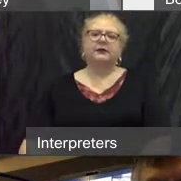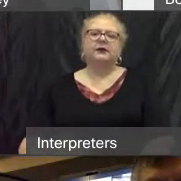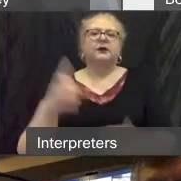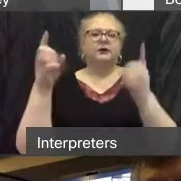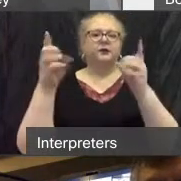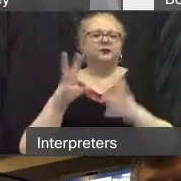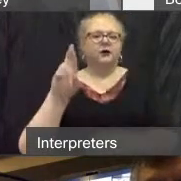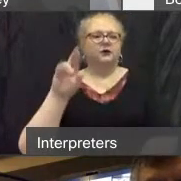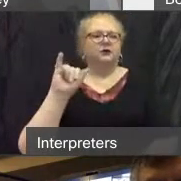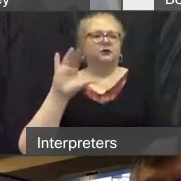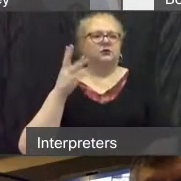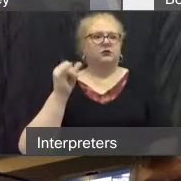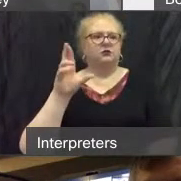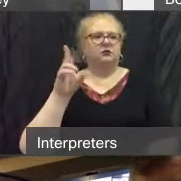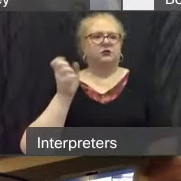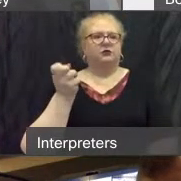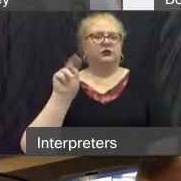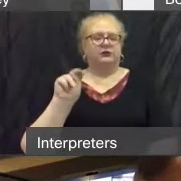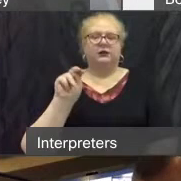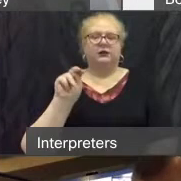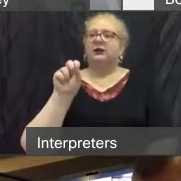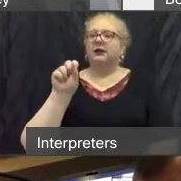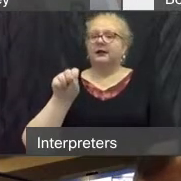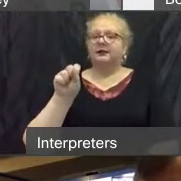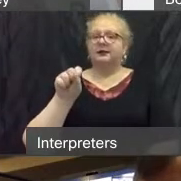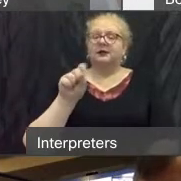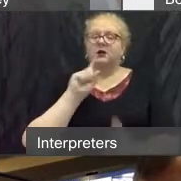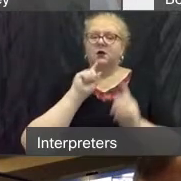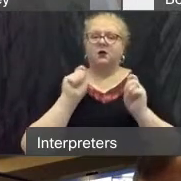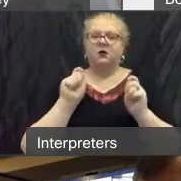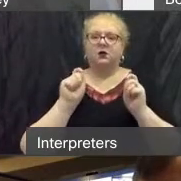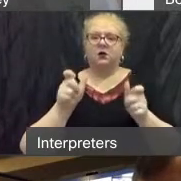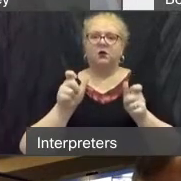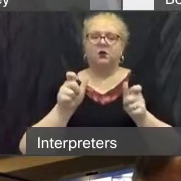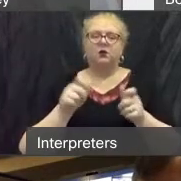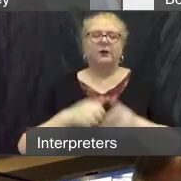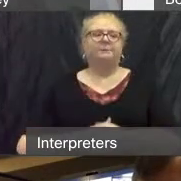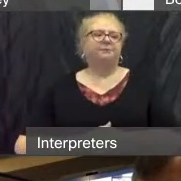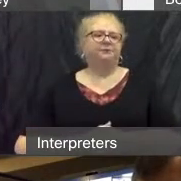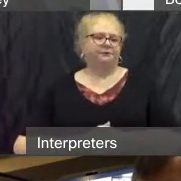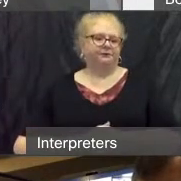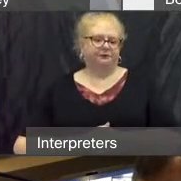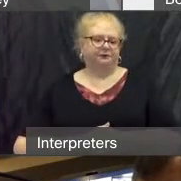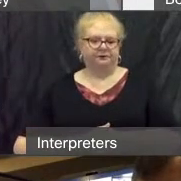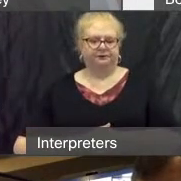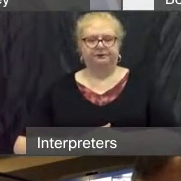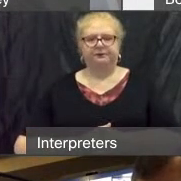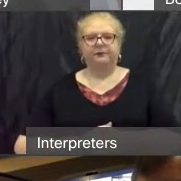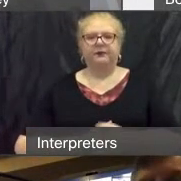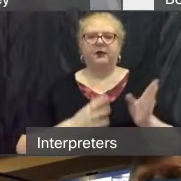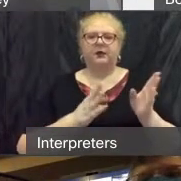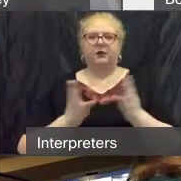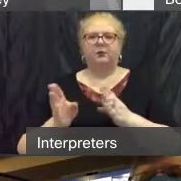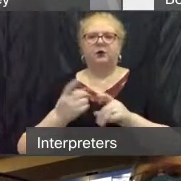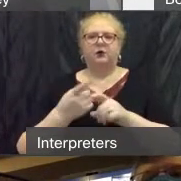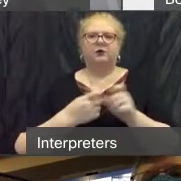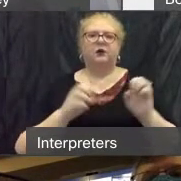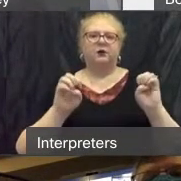Director Richardson. Yes, Mayor, real quickly, now that we've moved from the emergency